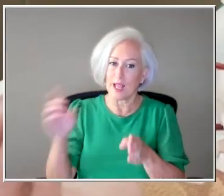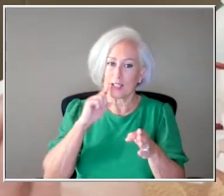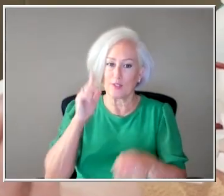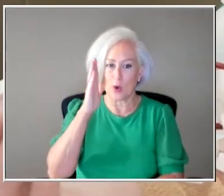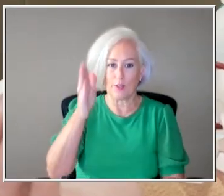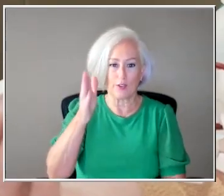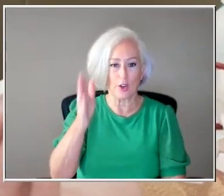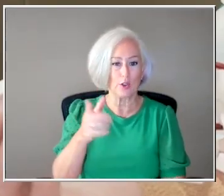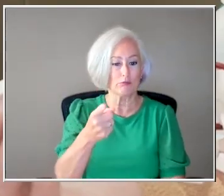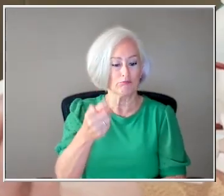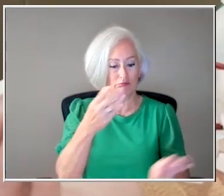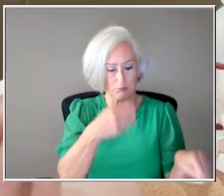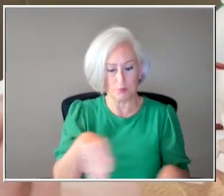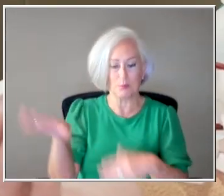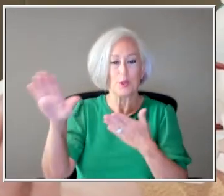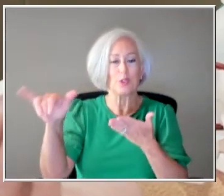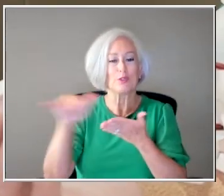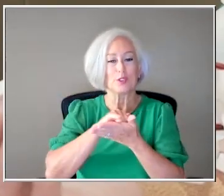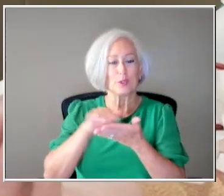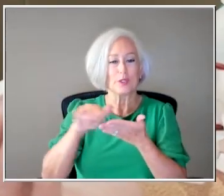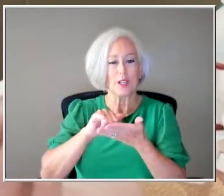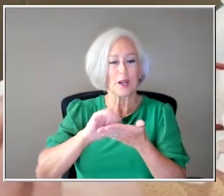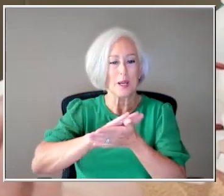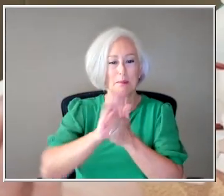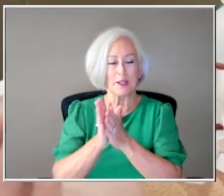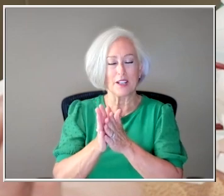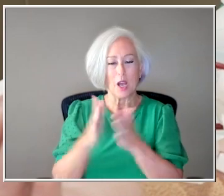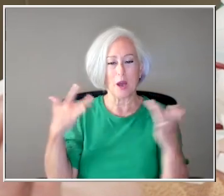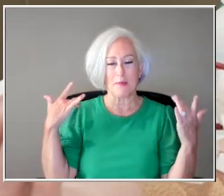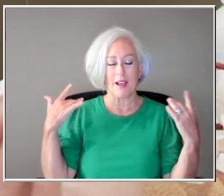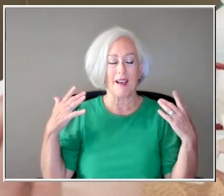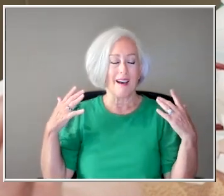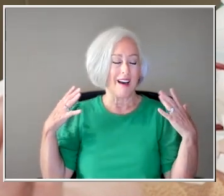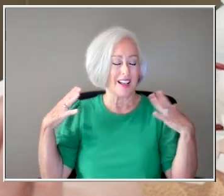York and be a fashion designer.